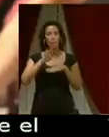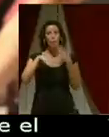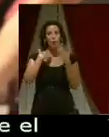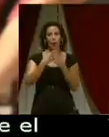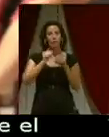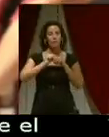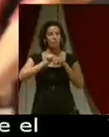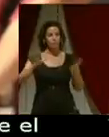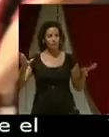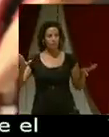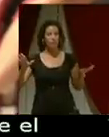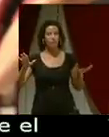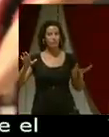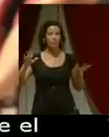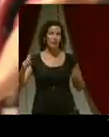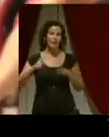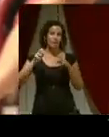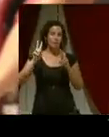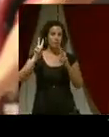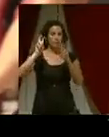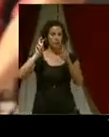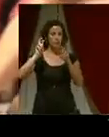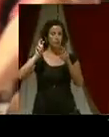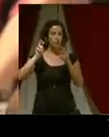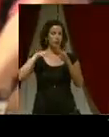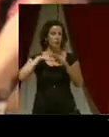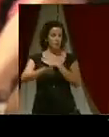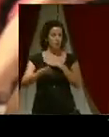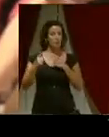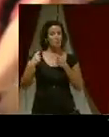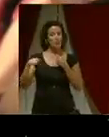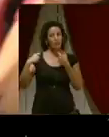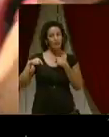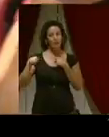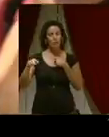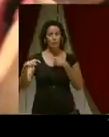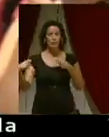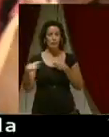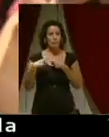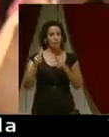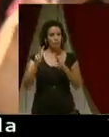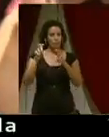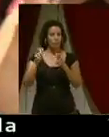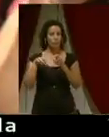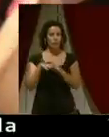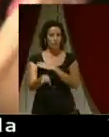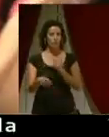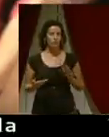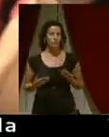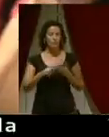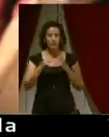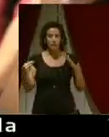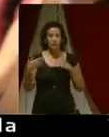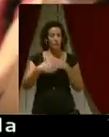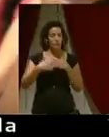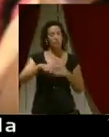don't report constantly. I'm not in front of the computer constantly. So the market is an enemy of accessibility.